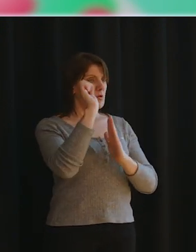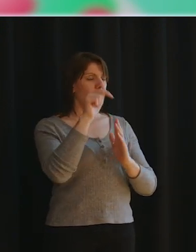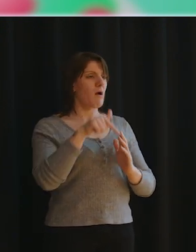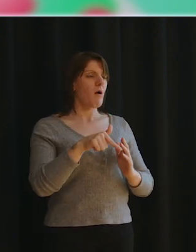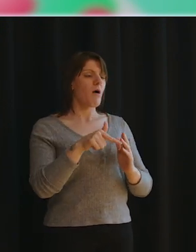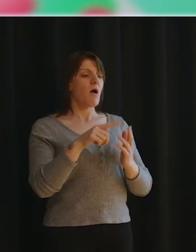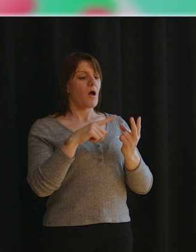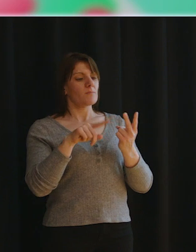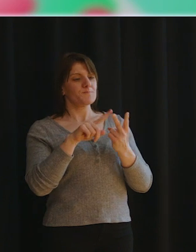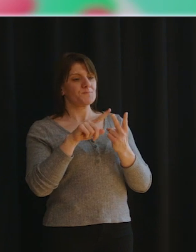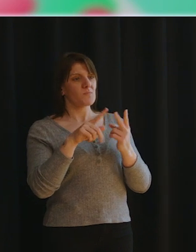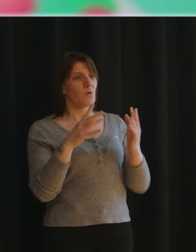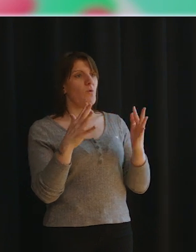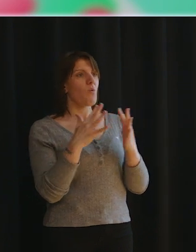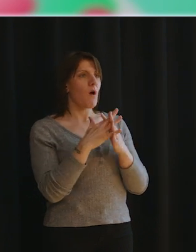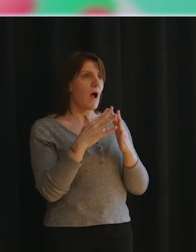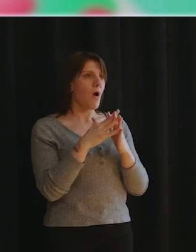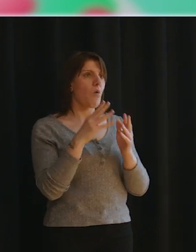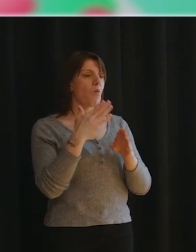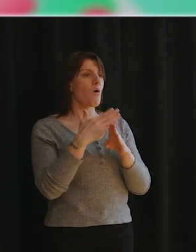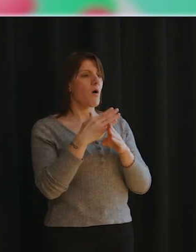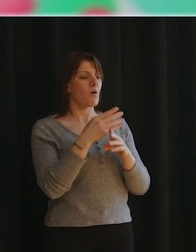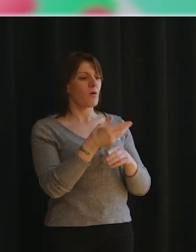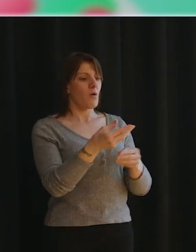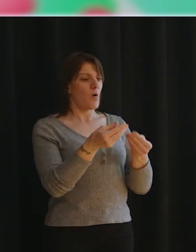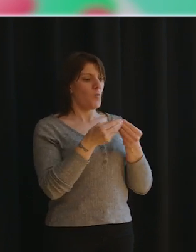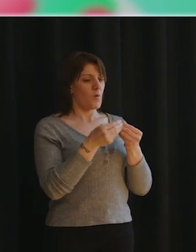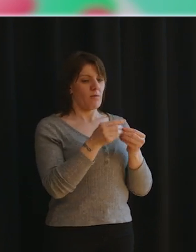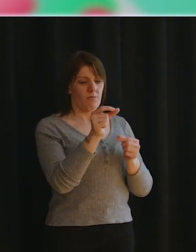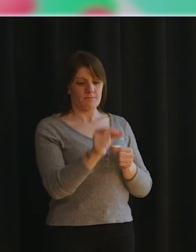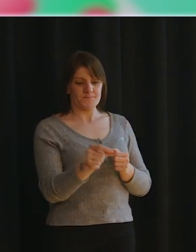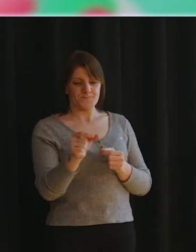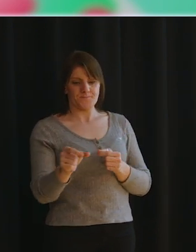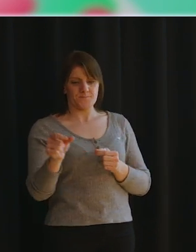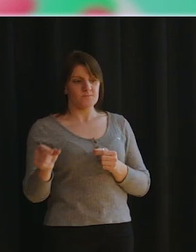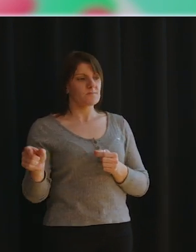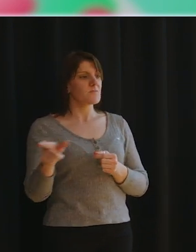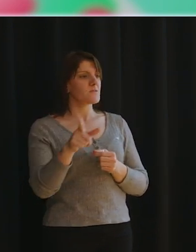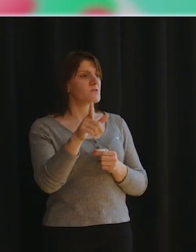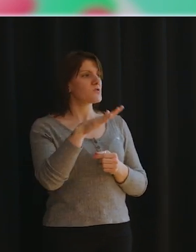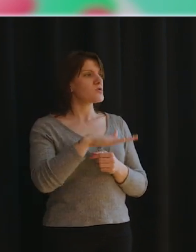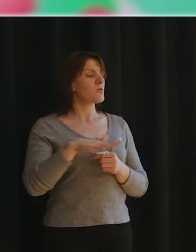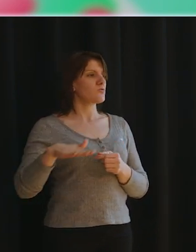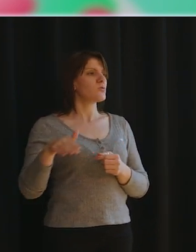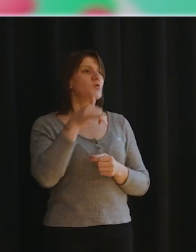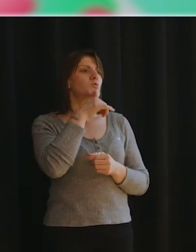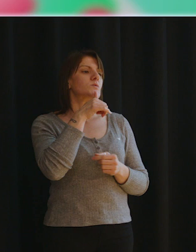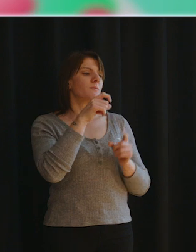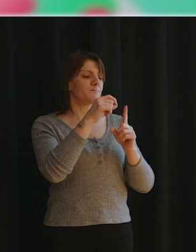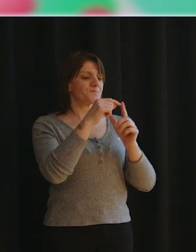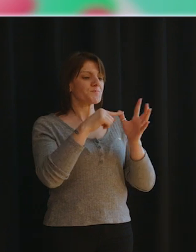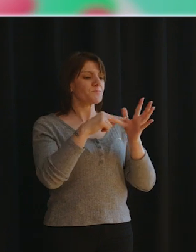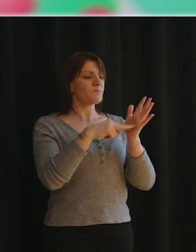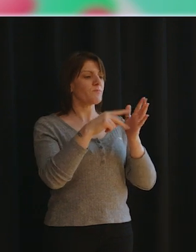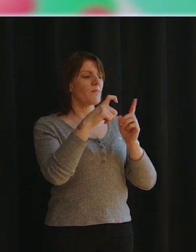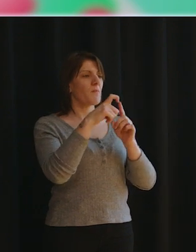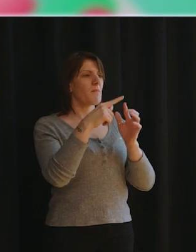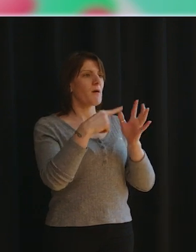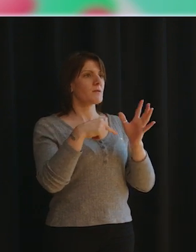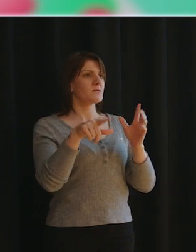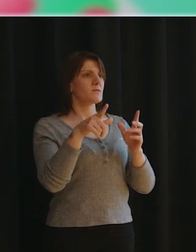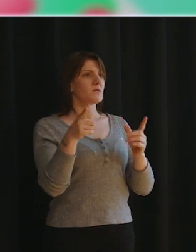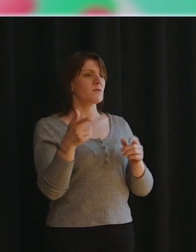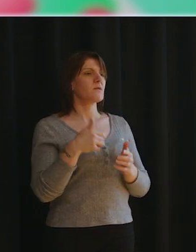you can work with individual children using a PANDA approach. But before I go any further, I will introduce